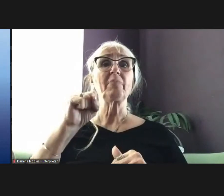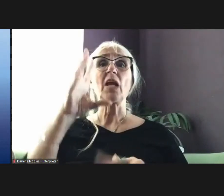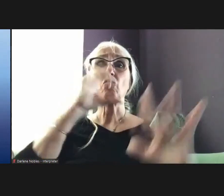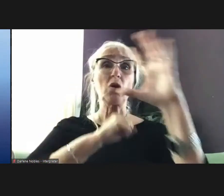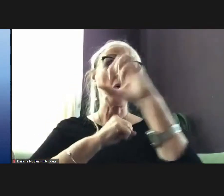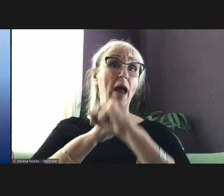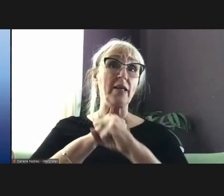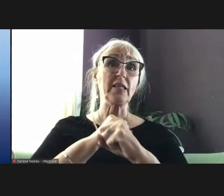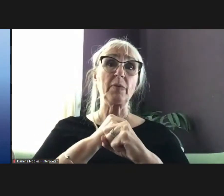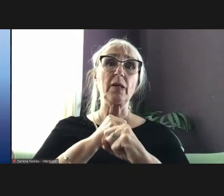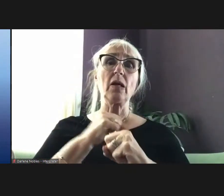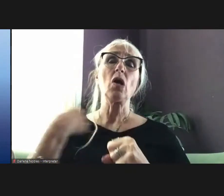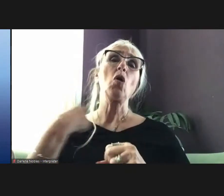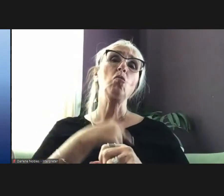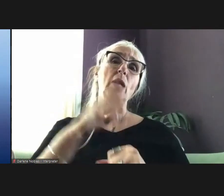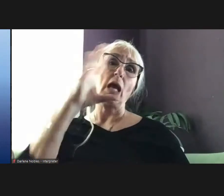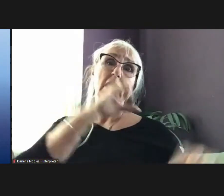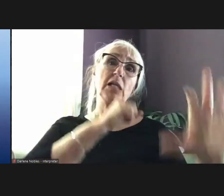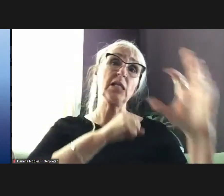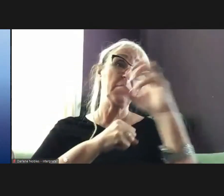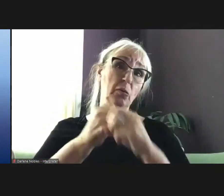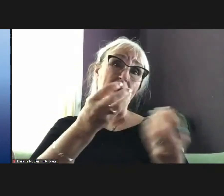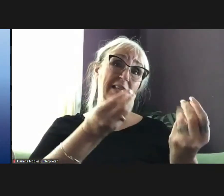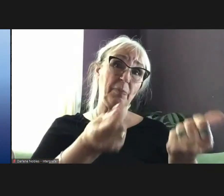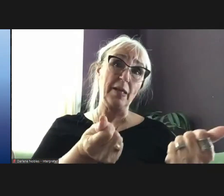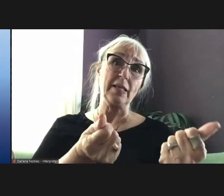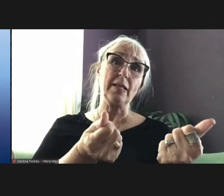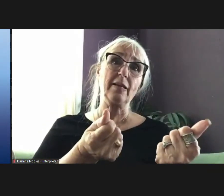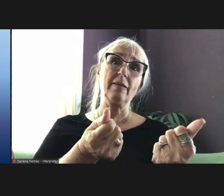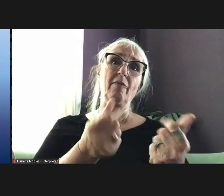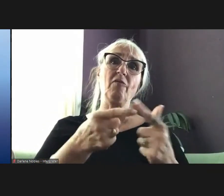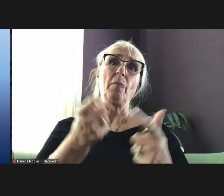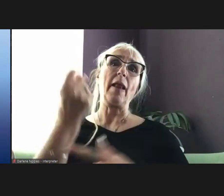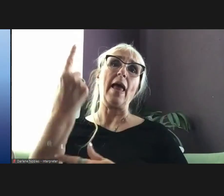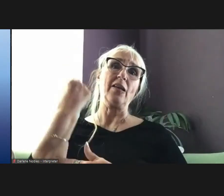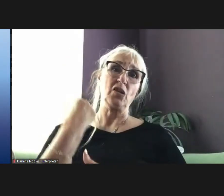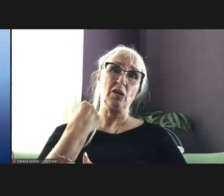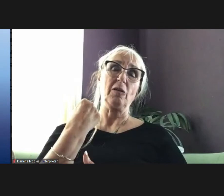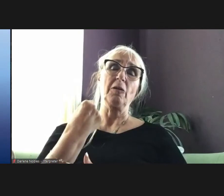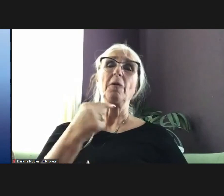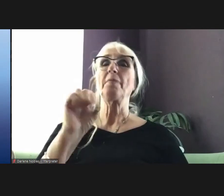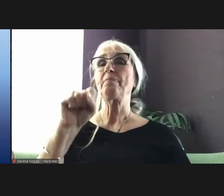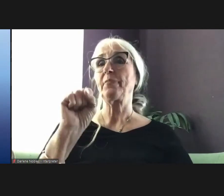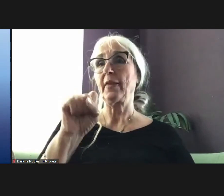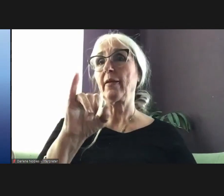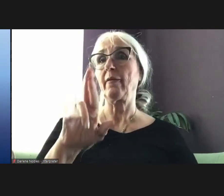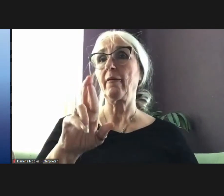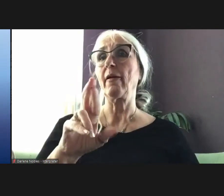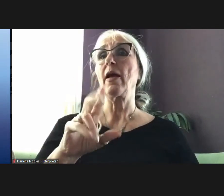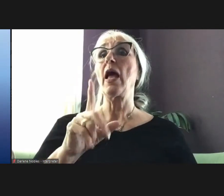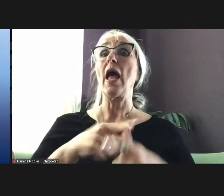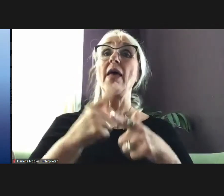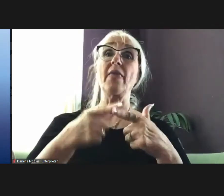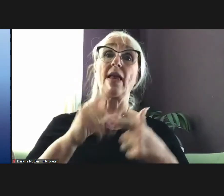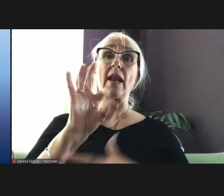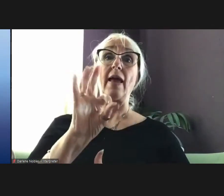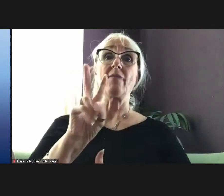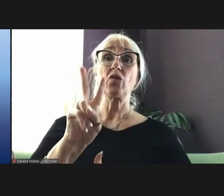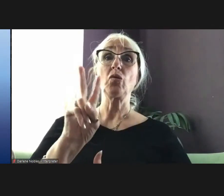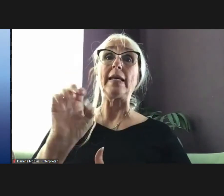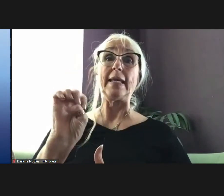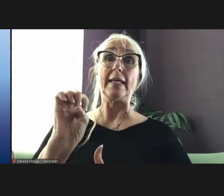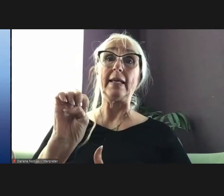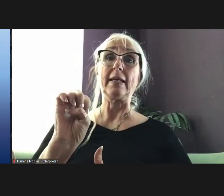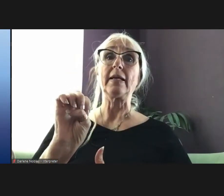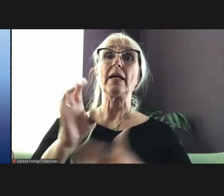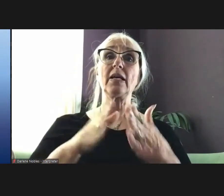Right. We would have assumed that that would have been spent, so. Yeah, exactly. Yes, sir. Exactly, okay. Yes, sir. And then F2E is general